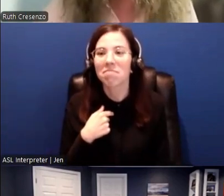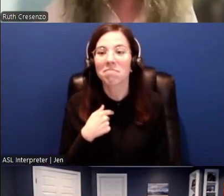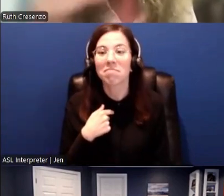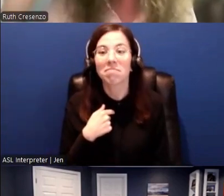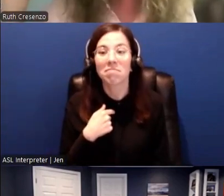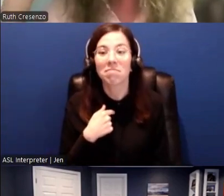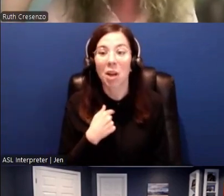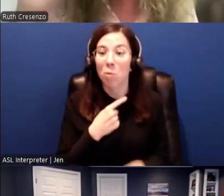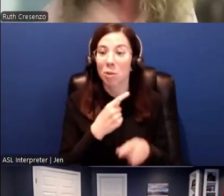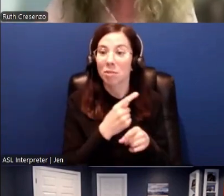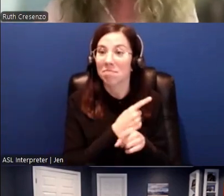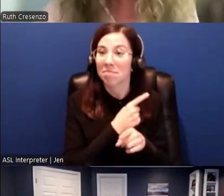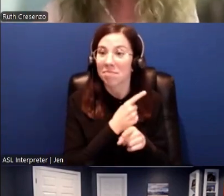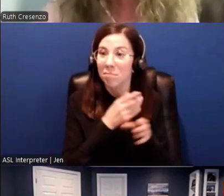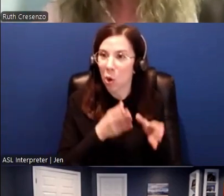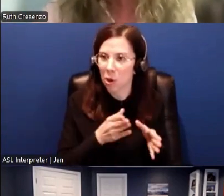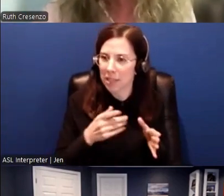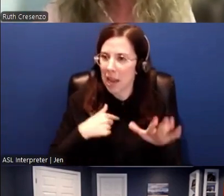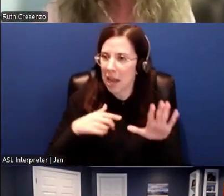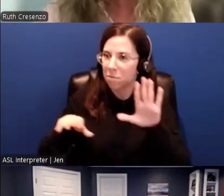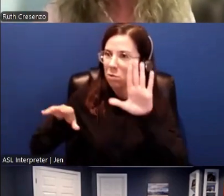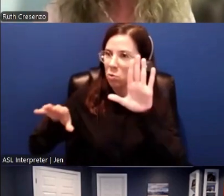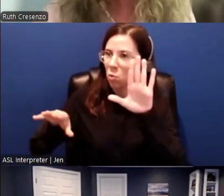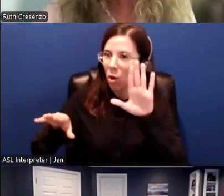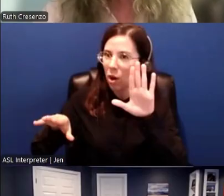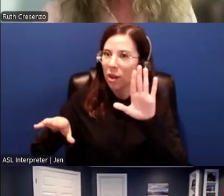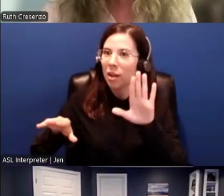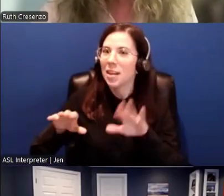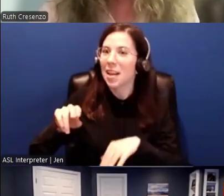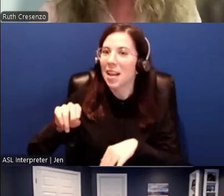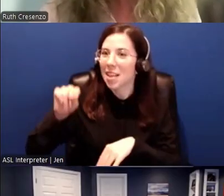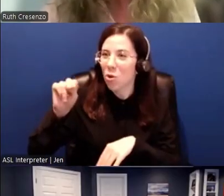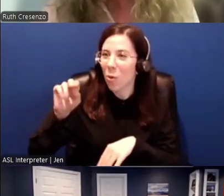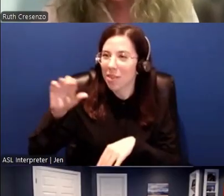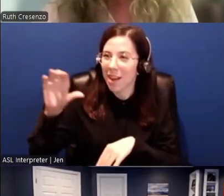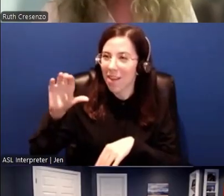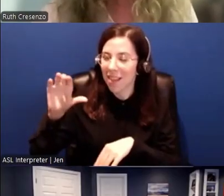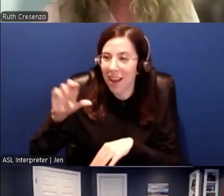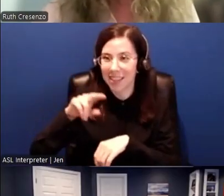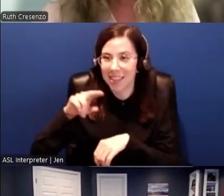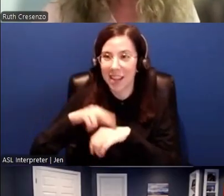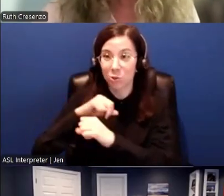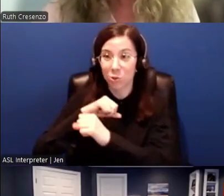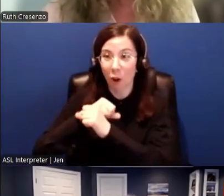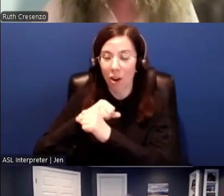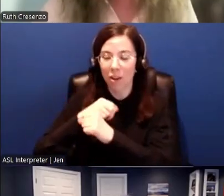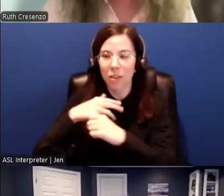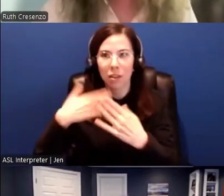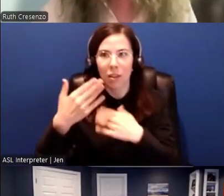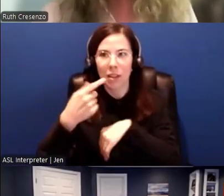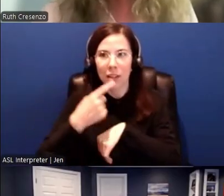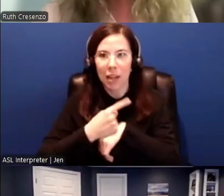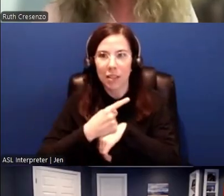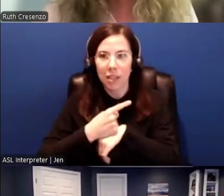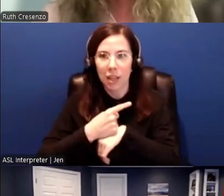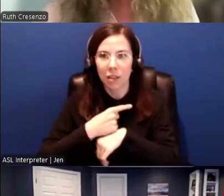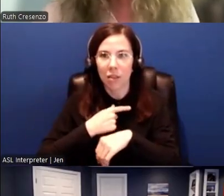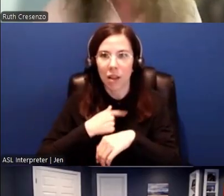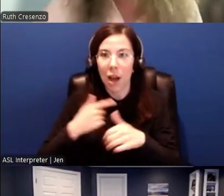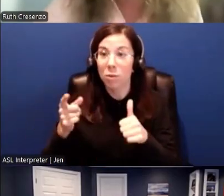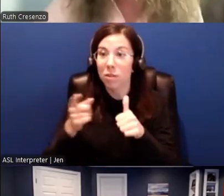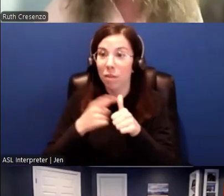day. I went and got sworn in the North Carolina National Guard. And the next day, I was a first lieutenant.